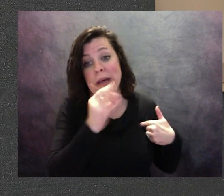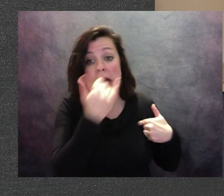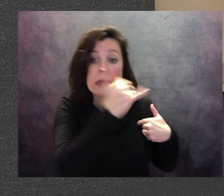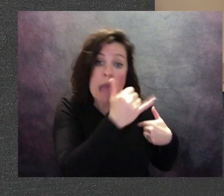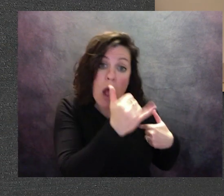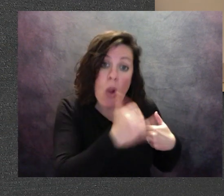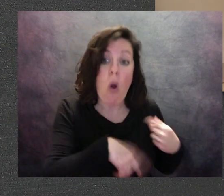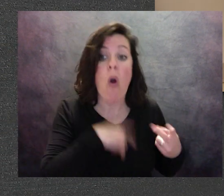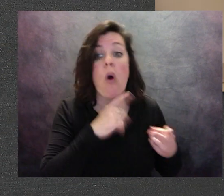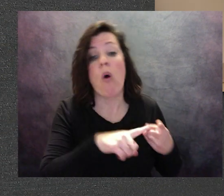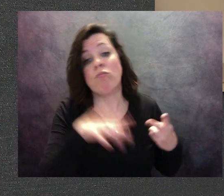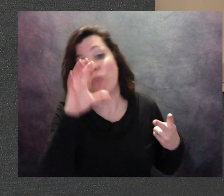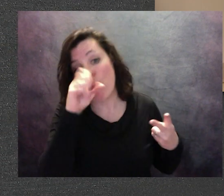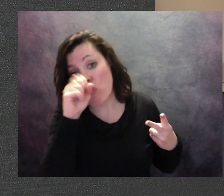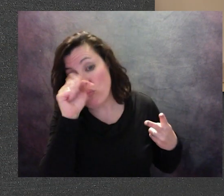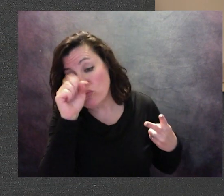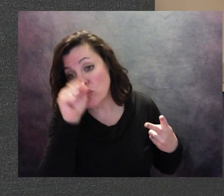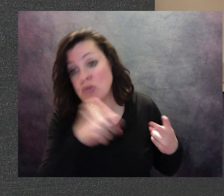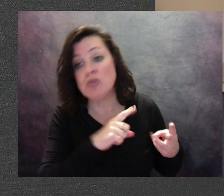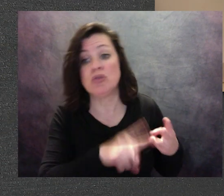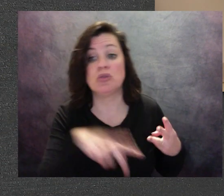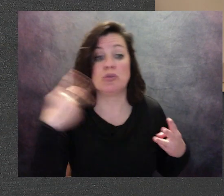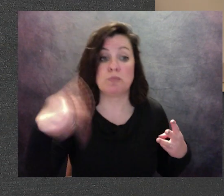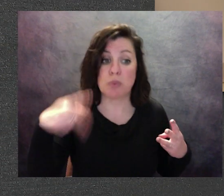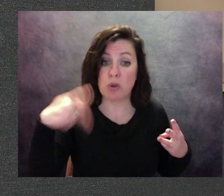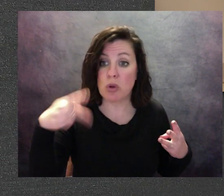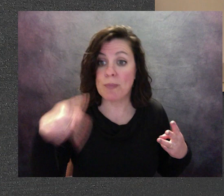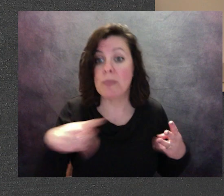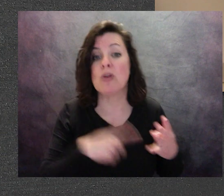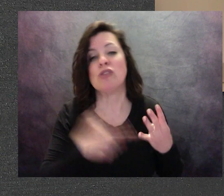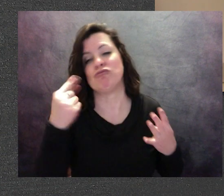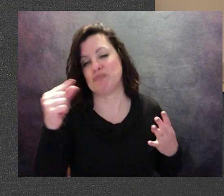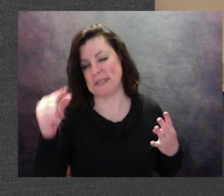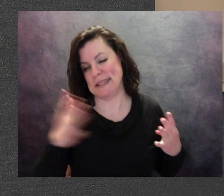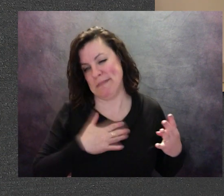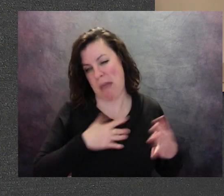yellow and orange and purple